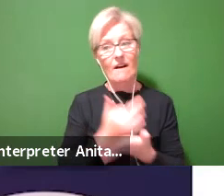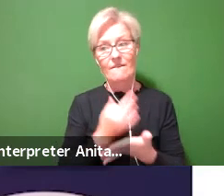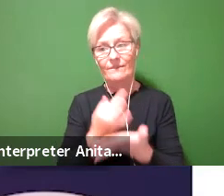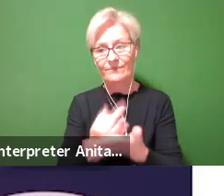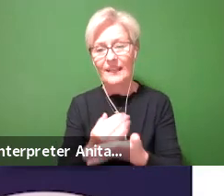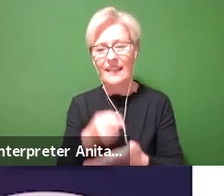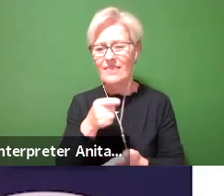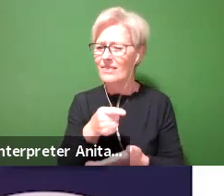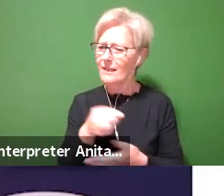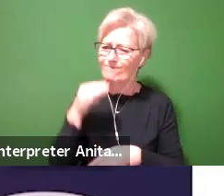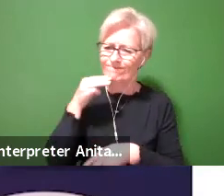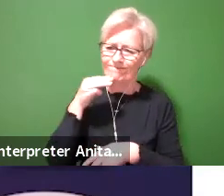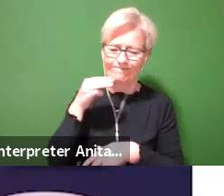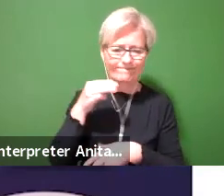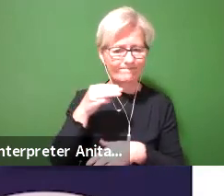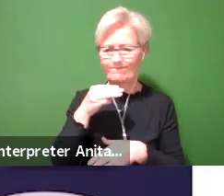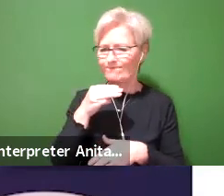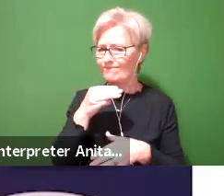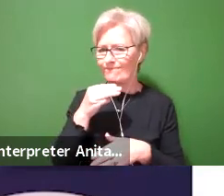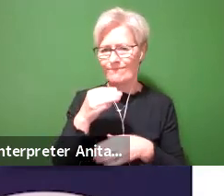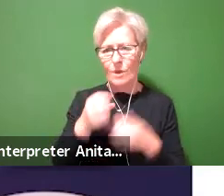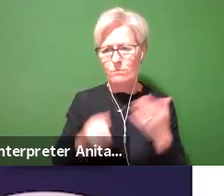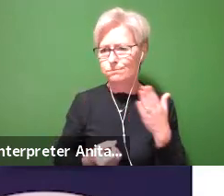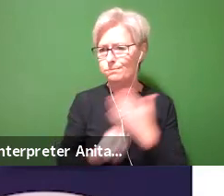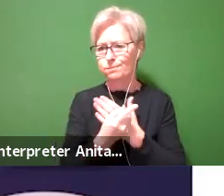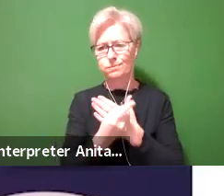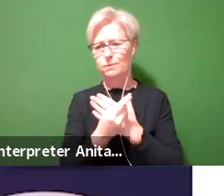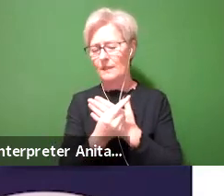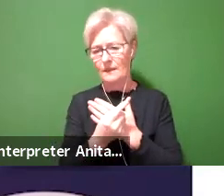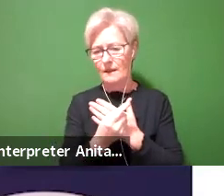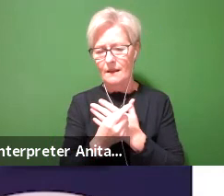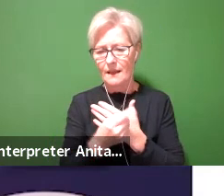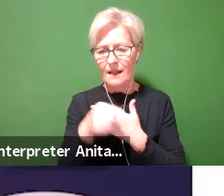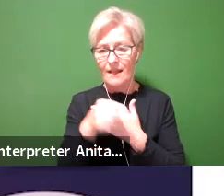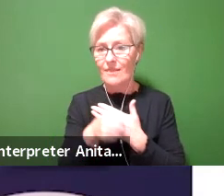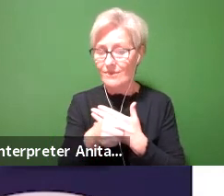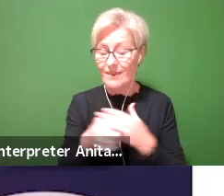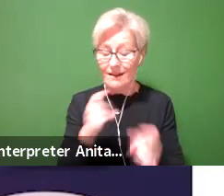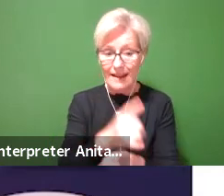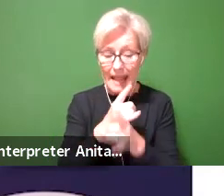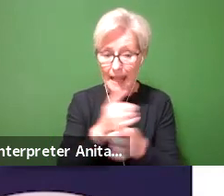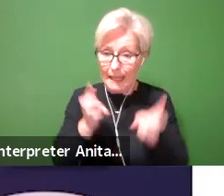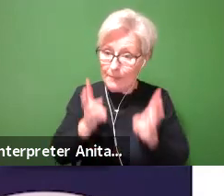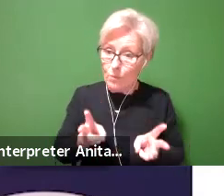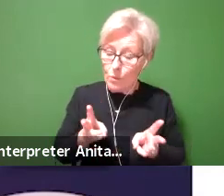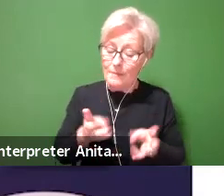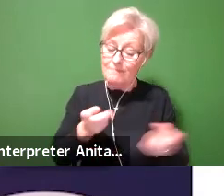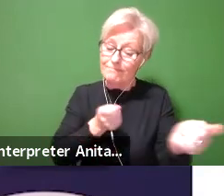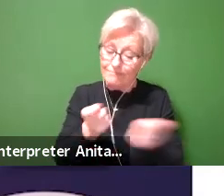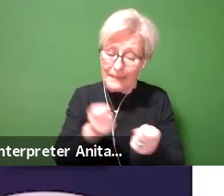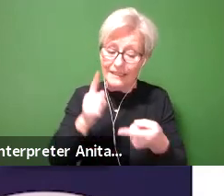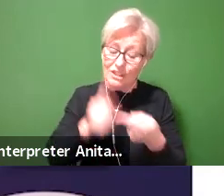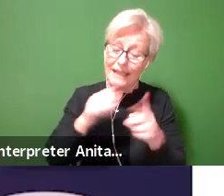significant, women's health physios have a significant role in helping women to manage and improve these symptoms.